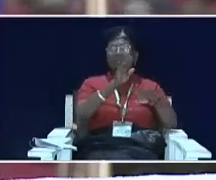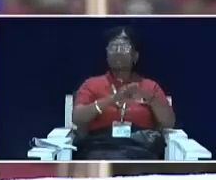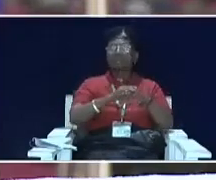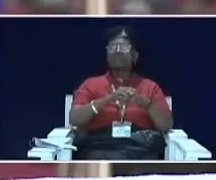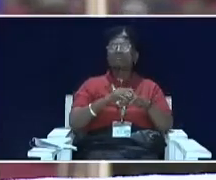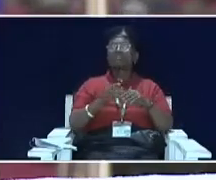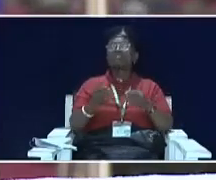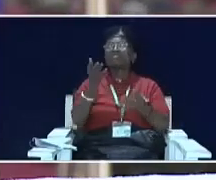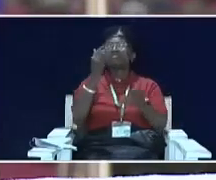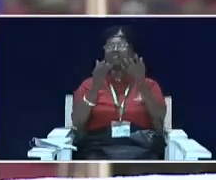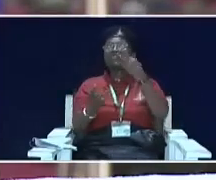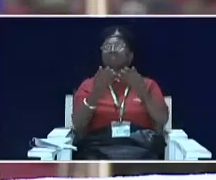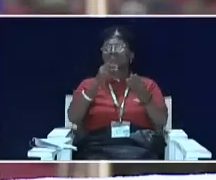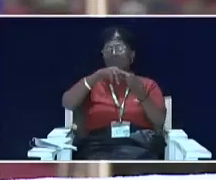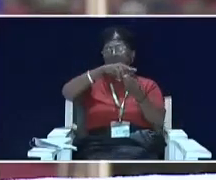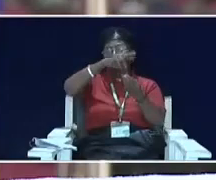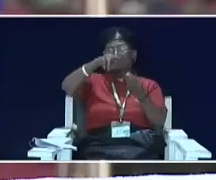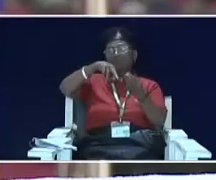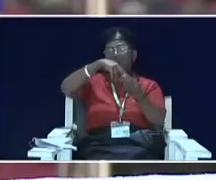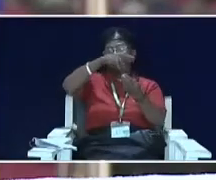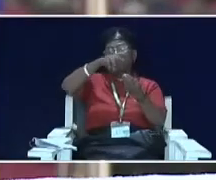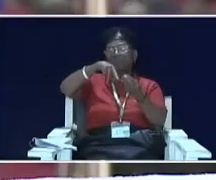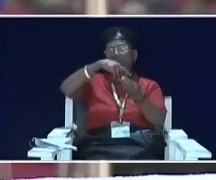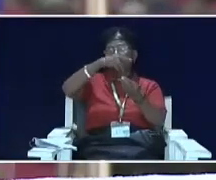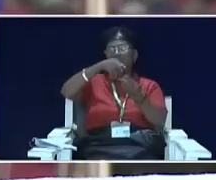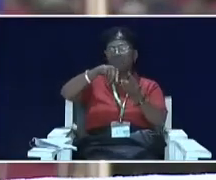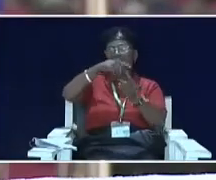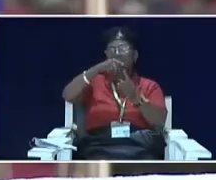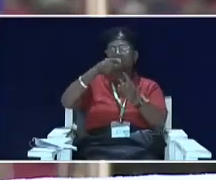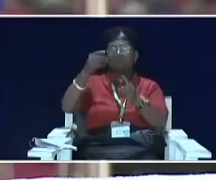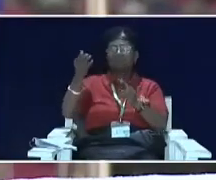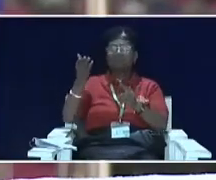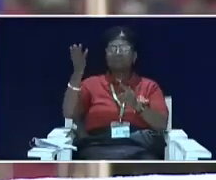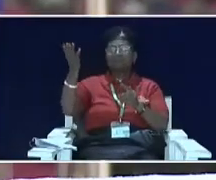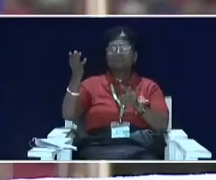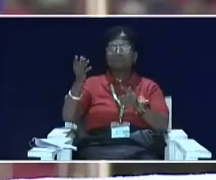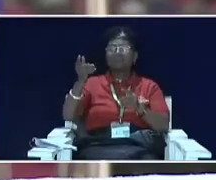round about their tent.